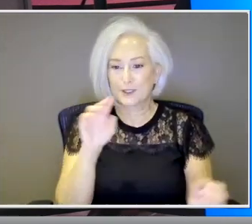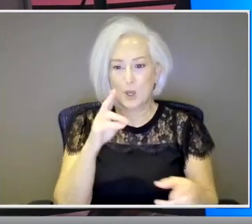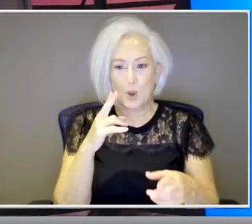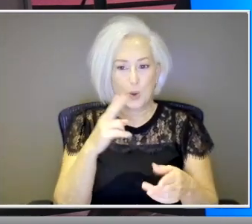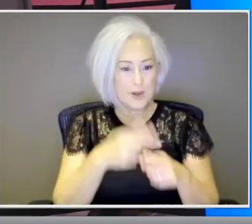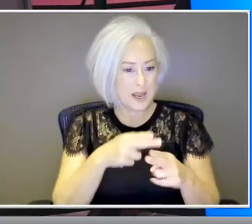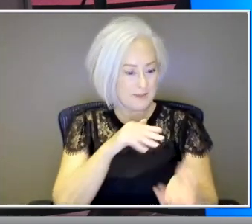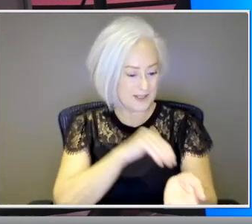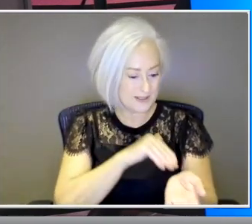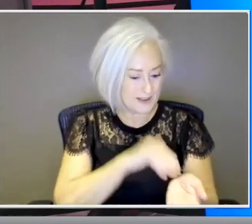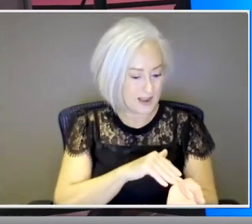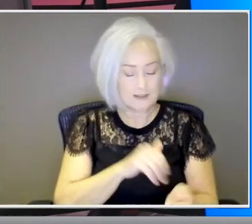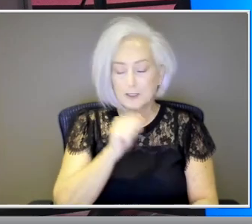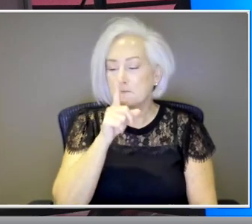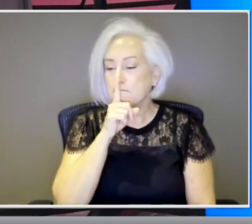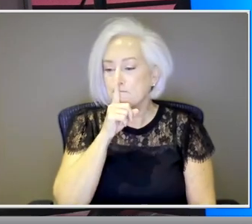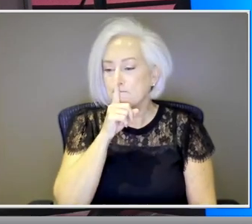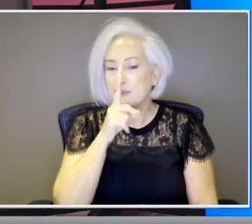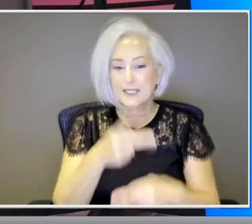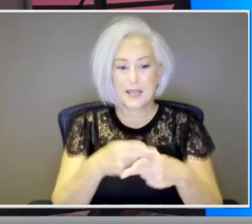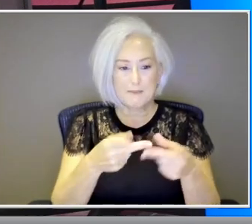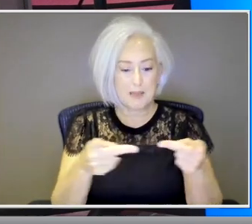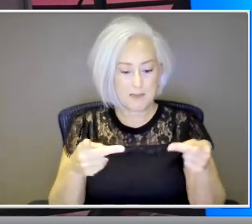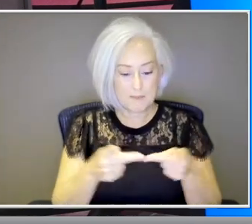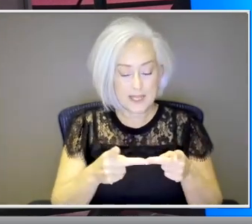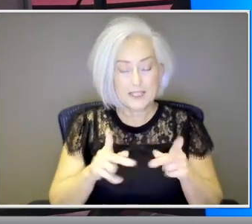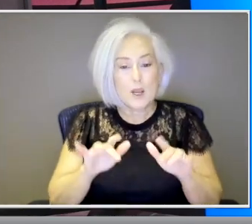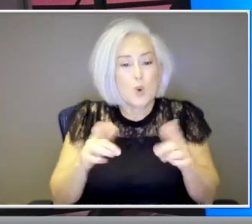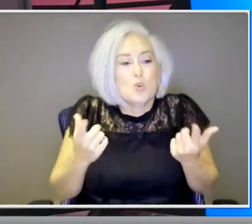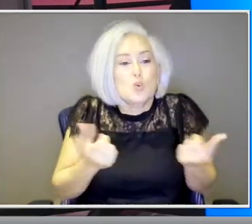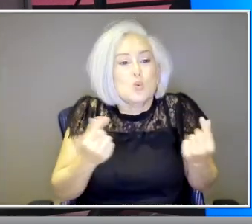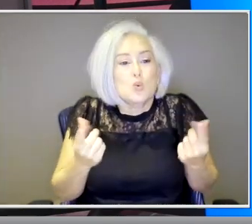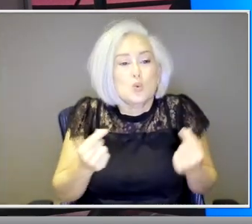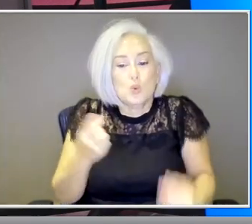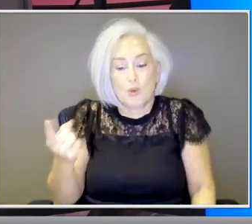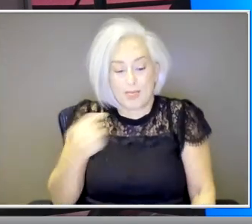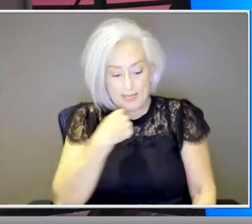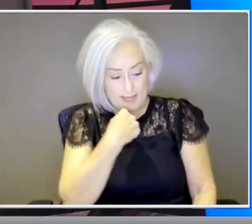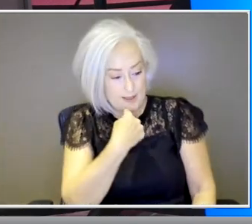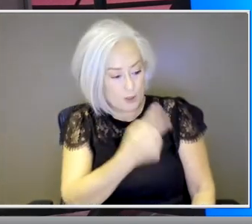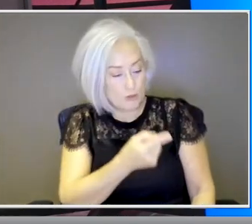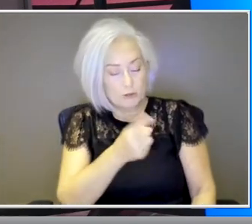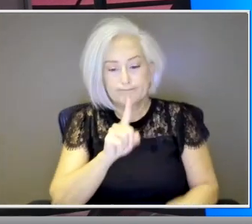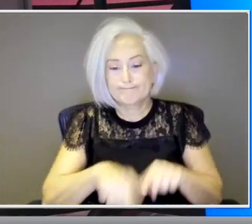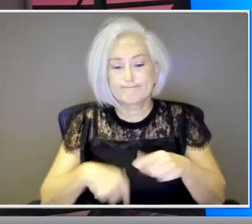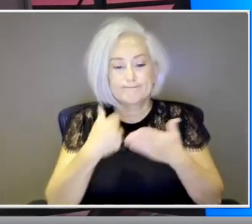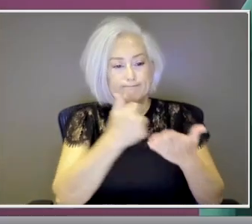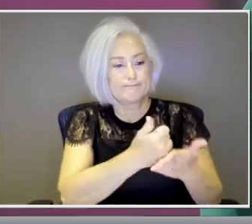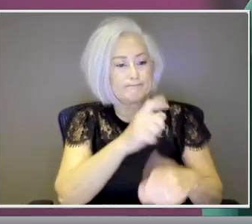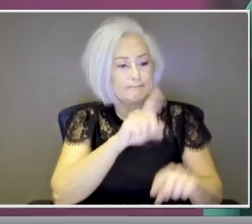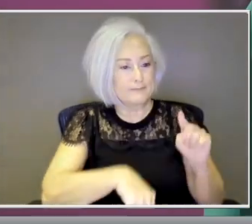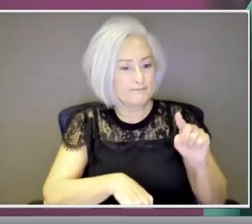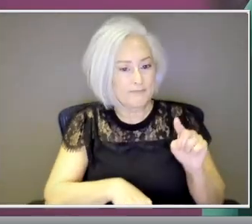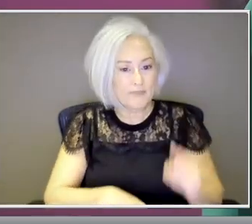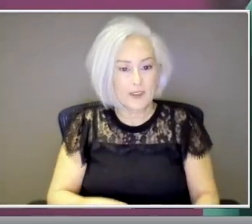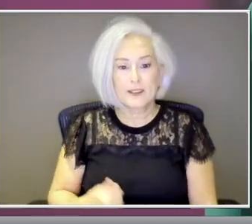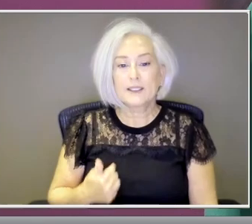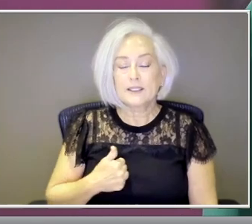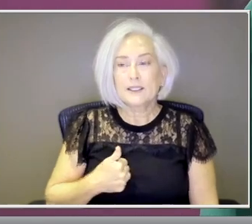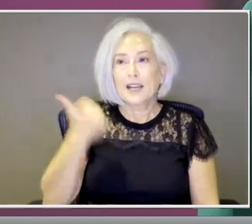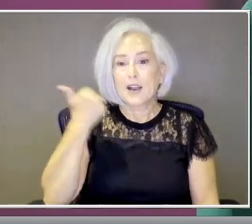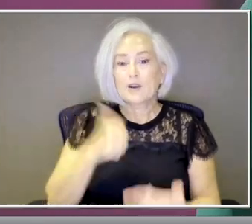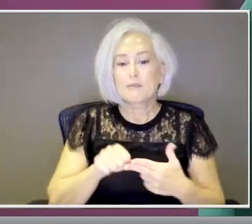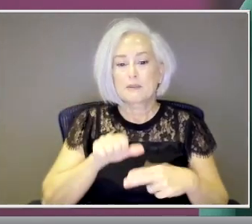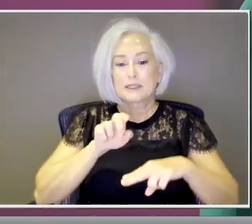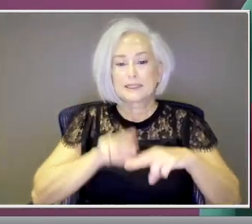did you handle it when you were told that there was nothing they could do for you? I just remember sitting in the hospital room